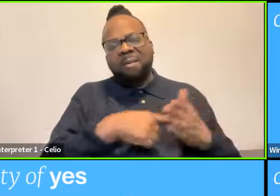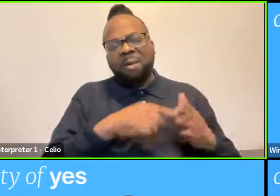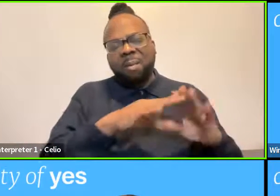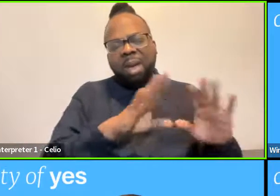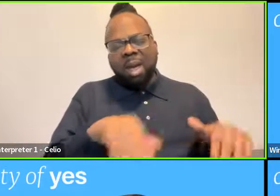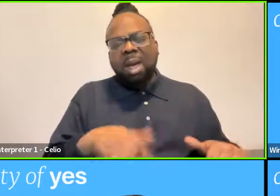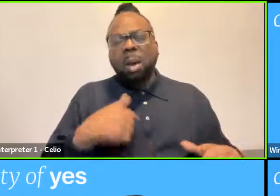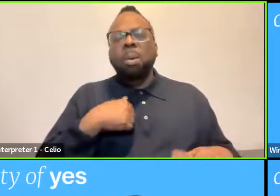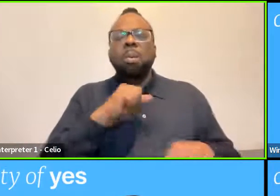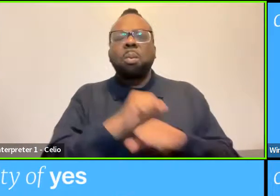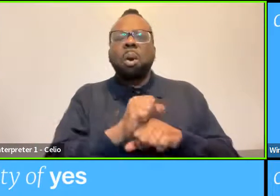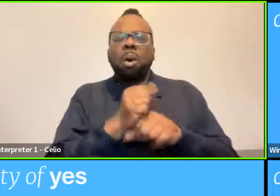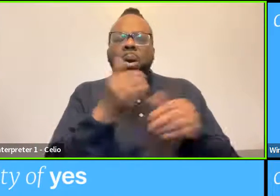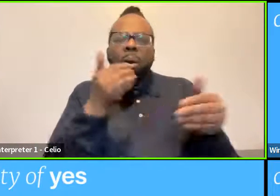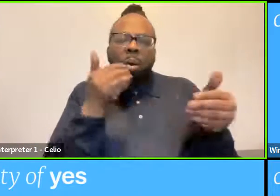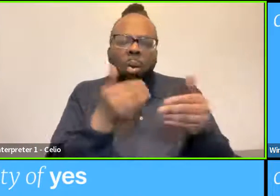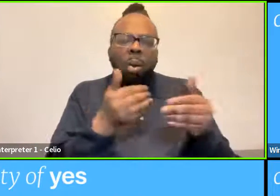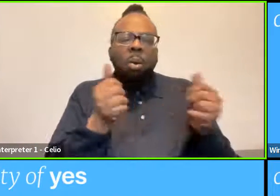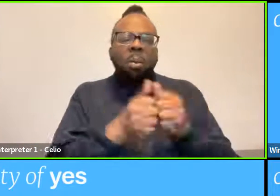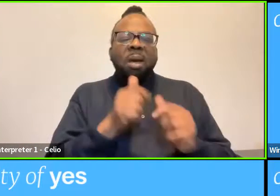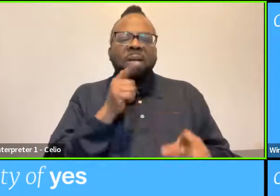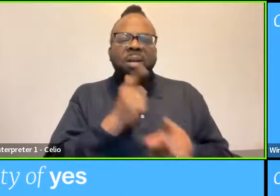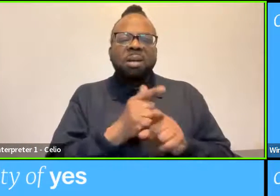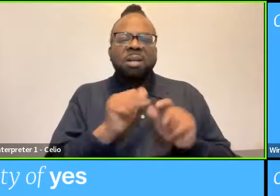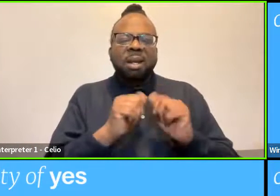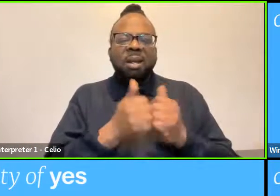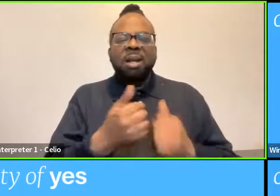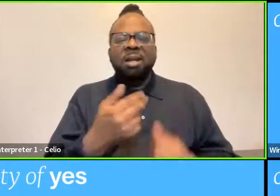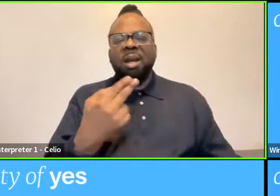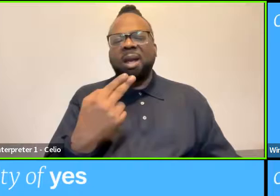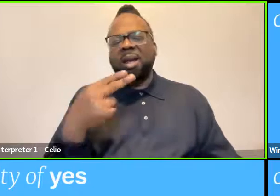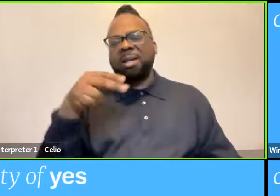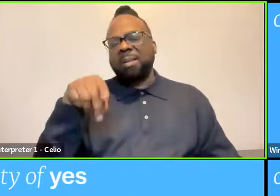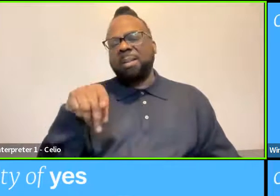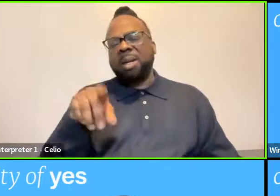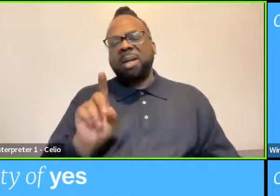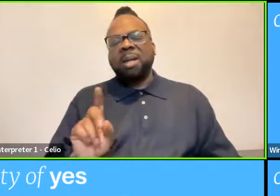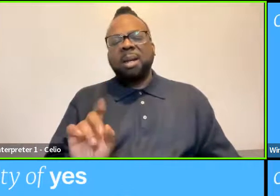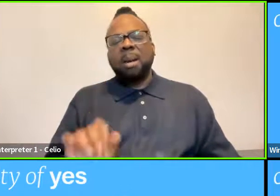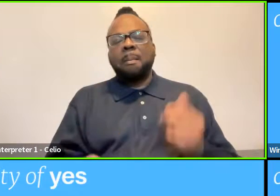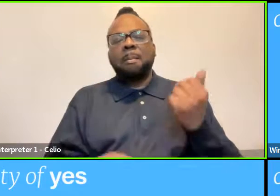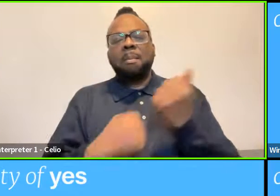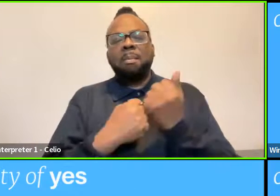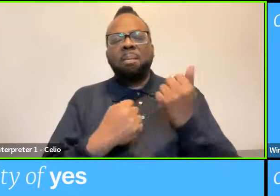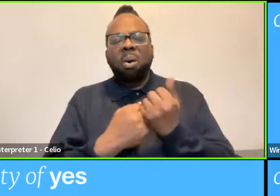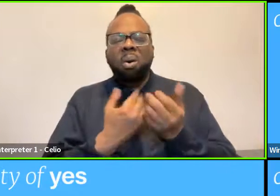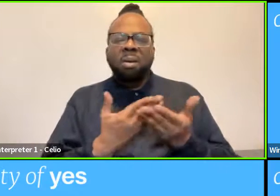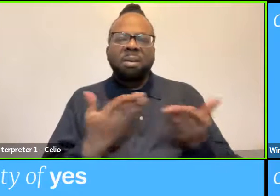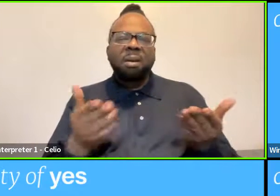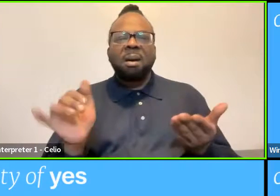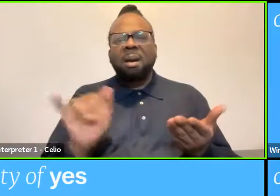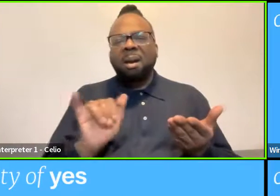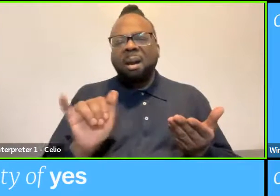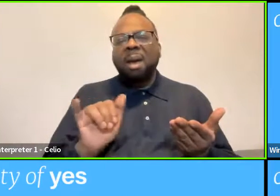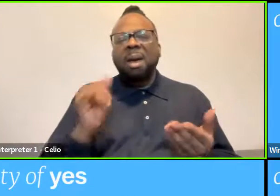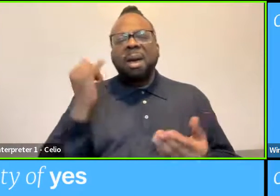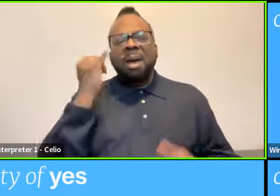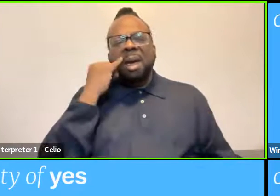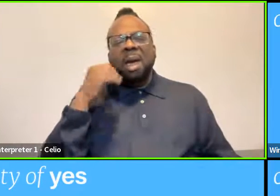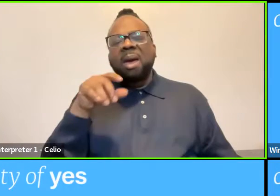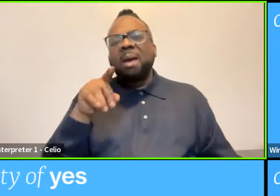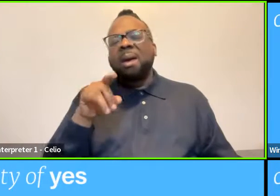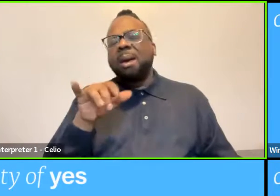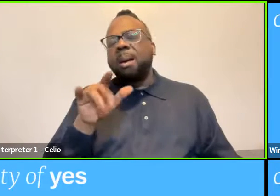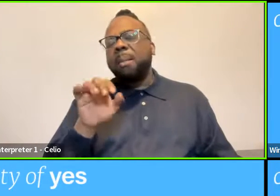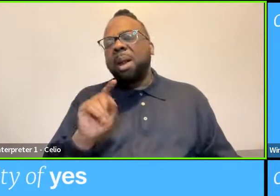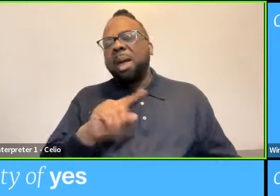closely as well with our sister agency, again, HPD, to support things like, they have a pilot around community land